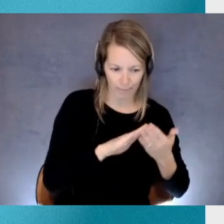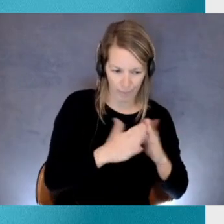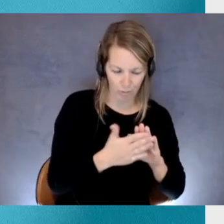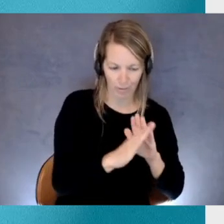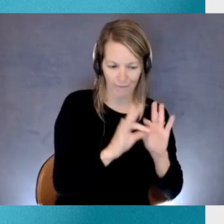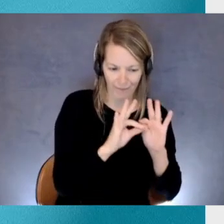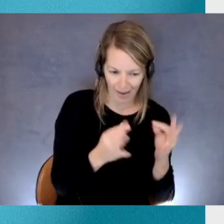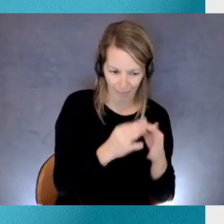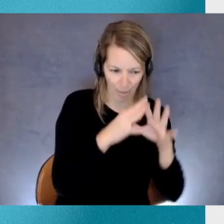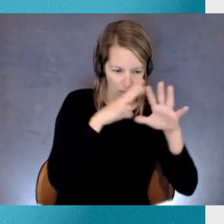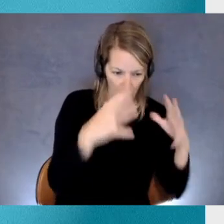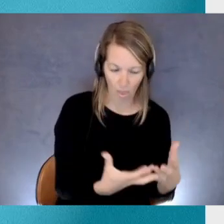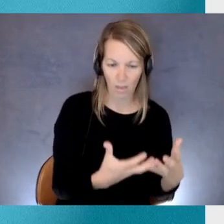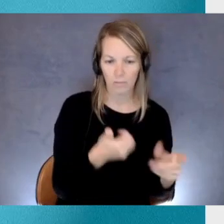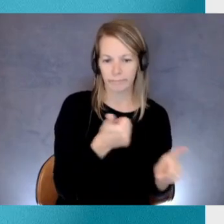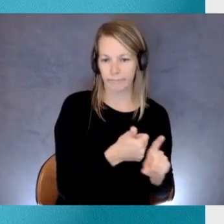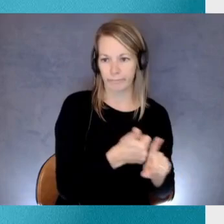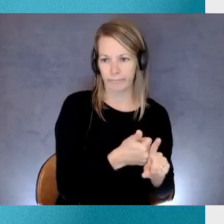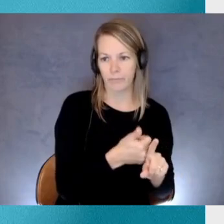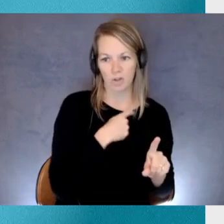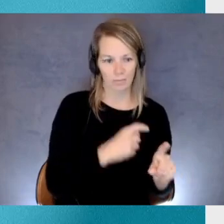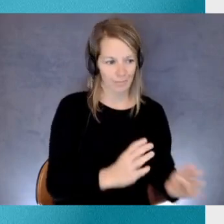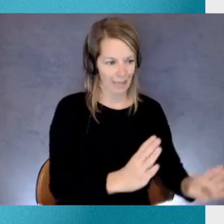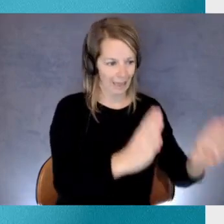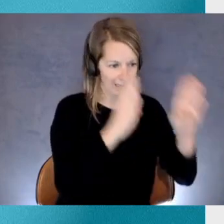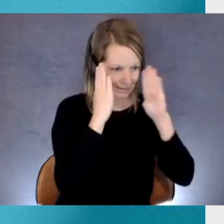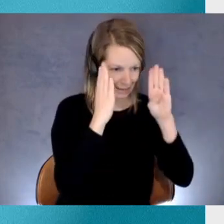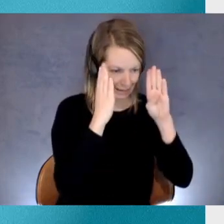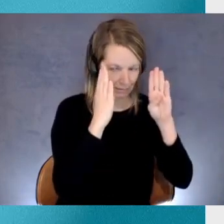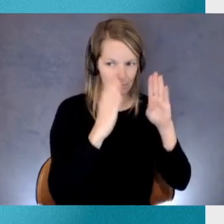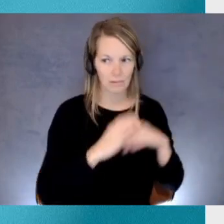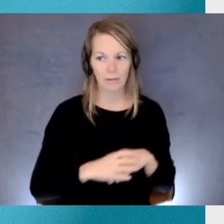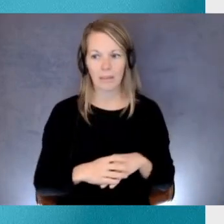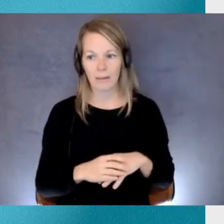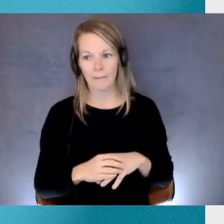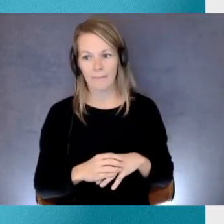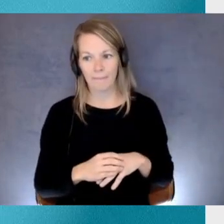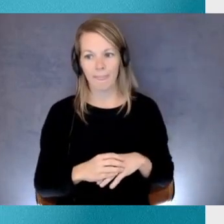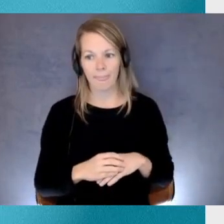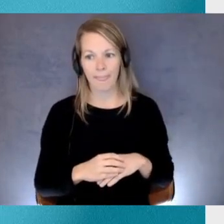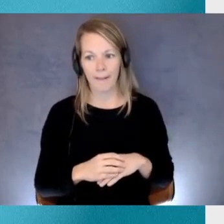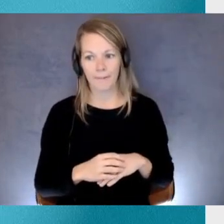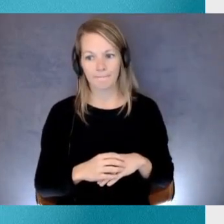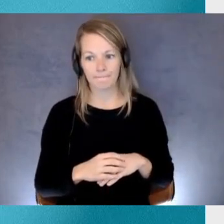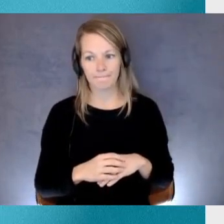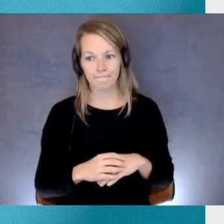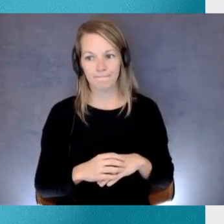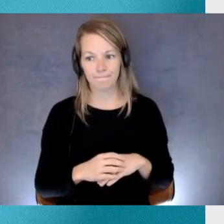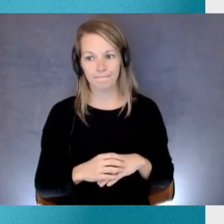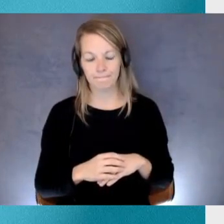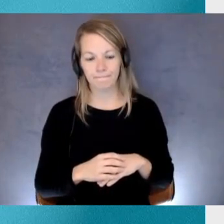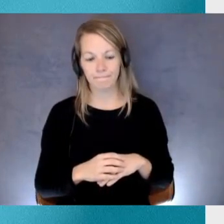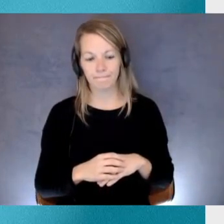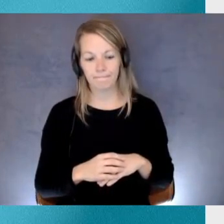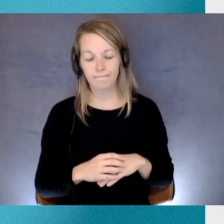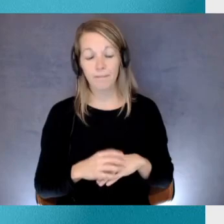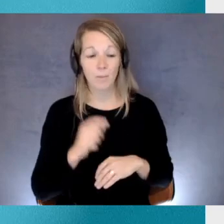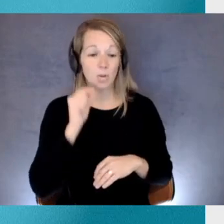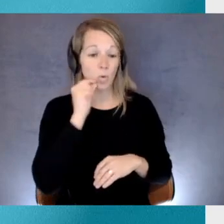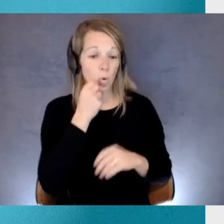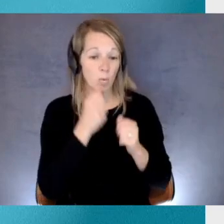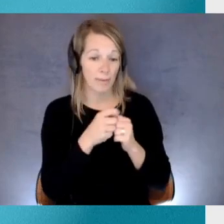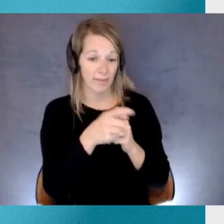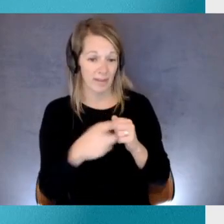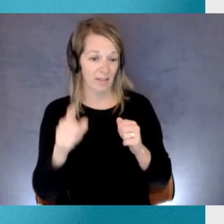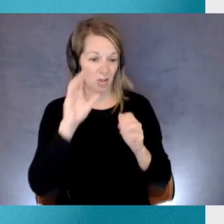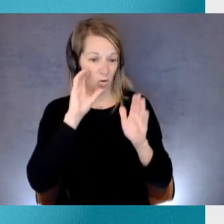and all of those things. And we should be listening to the voices of these patients and families. And the cool thing about these graphic memoirs, they're actually